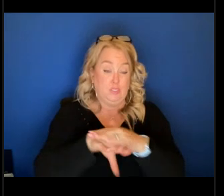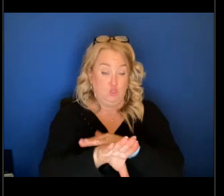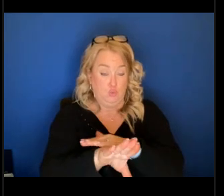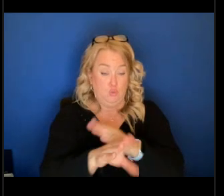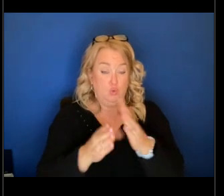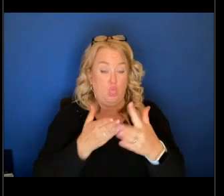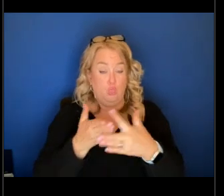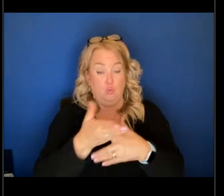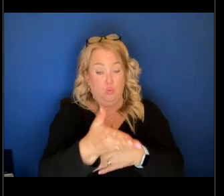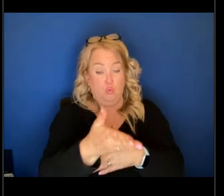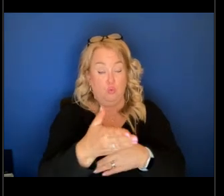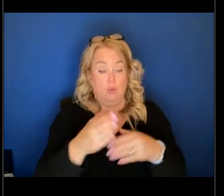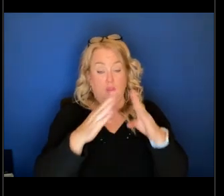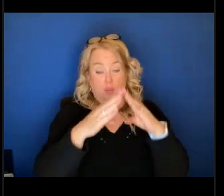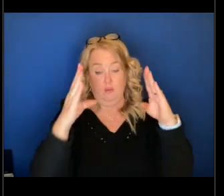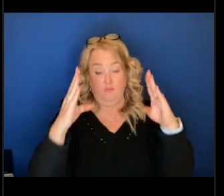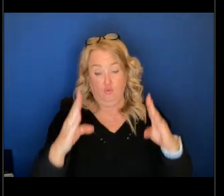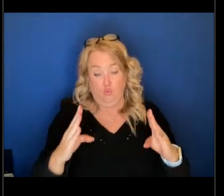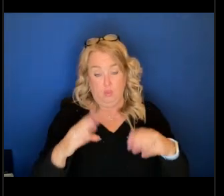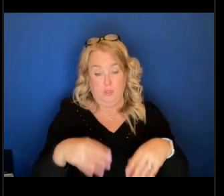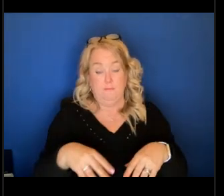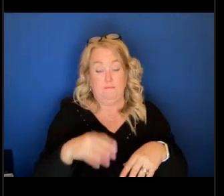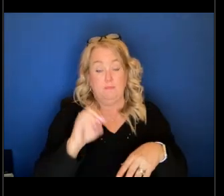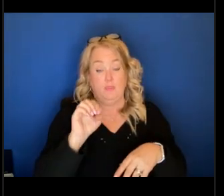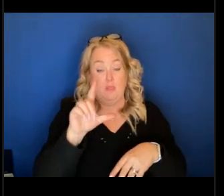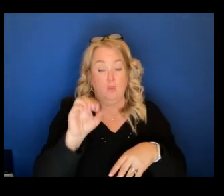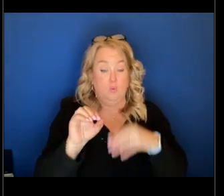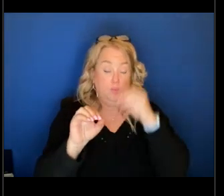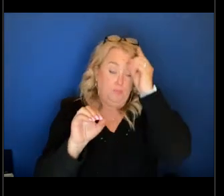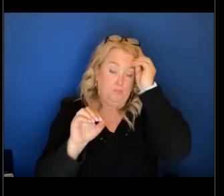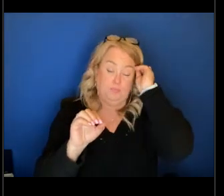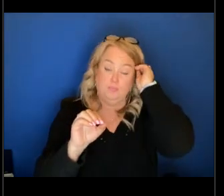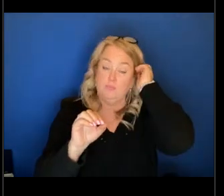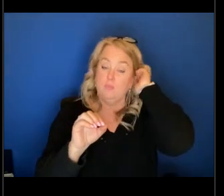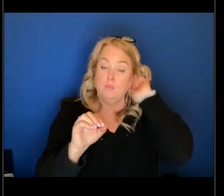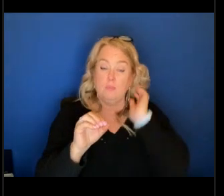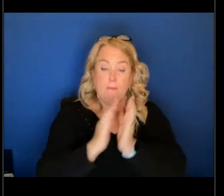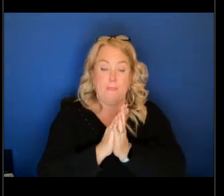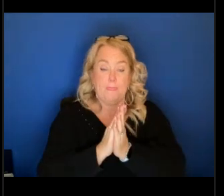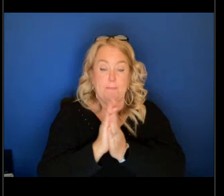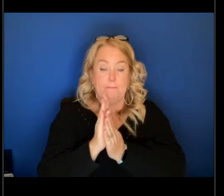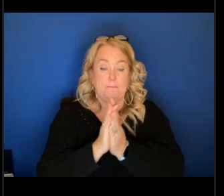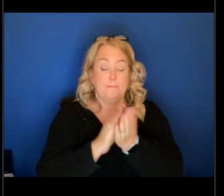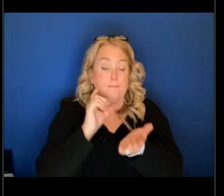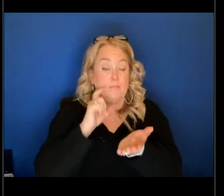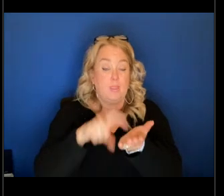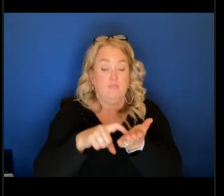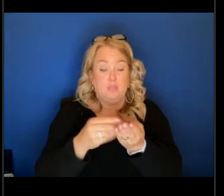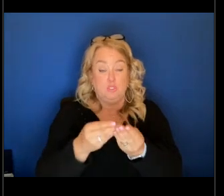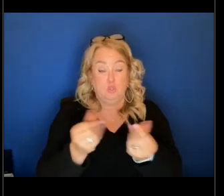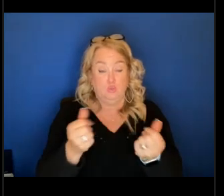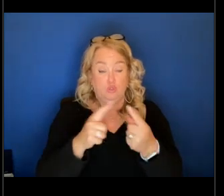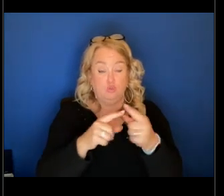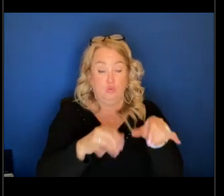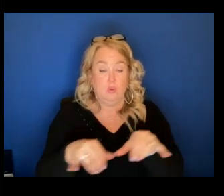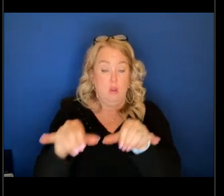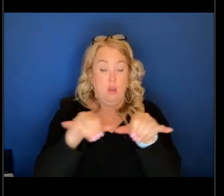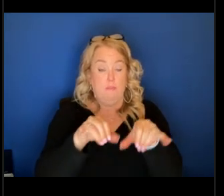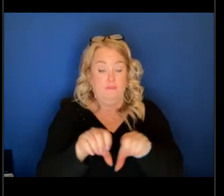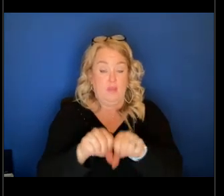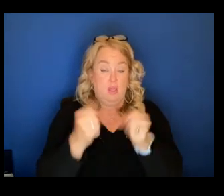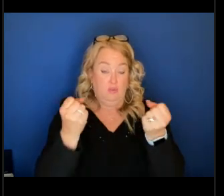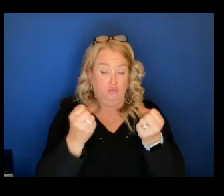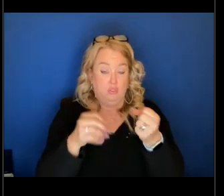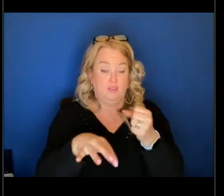into and through the covered unit. ELO, identify solutions to